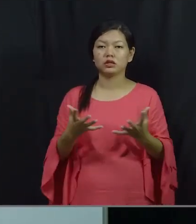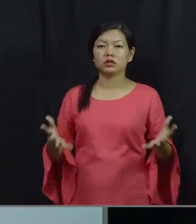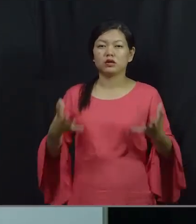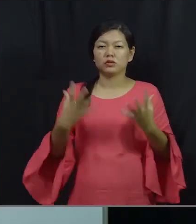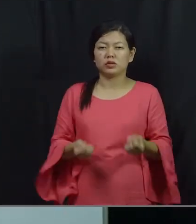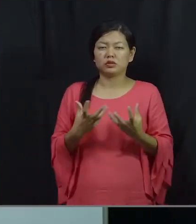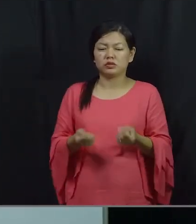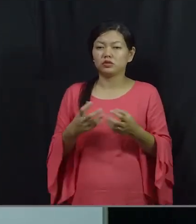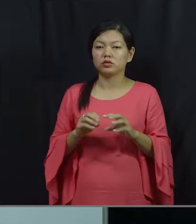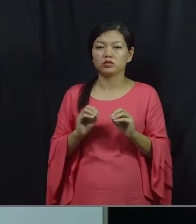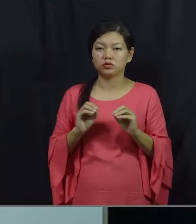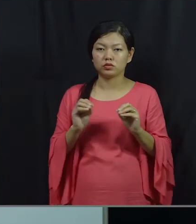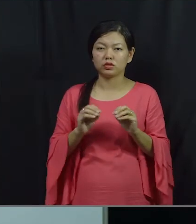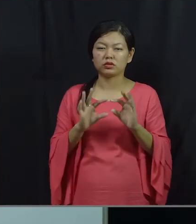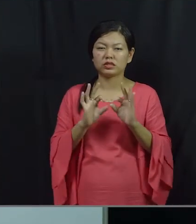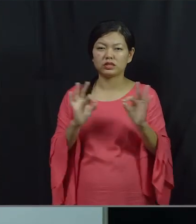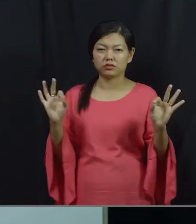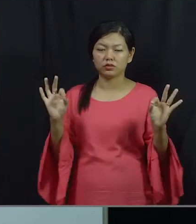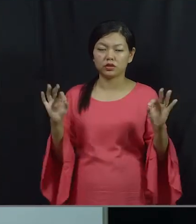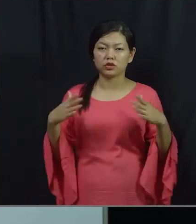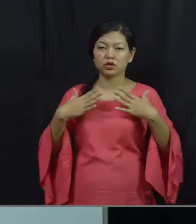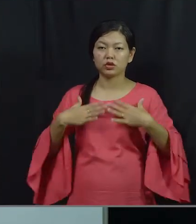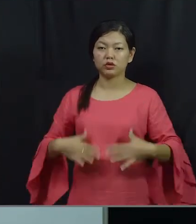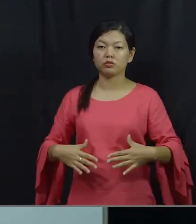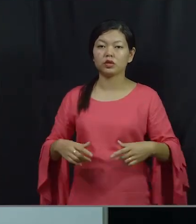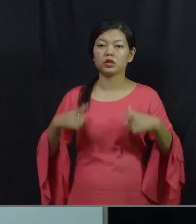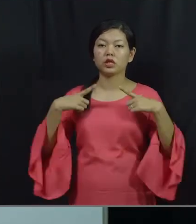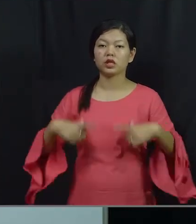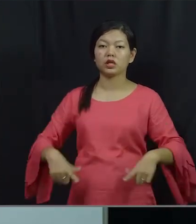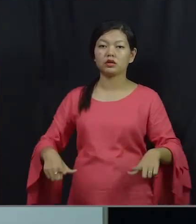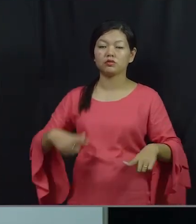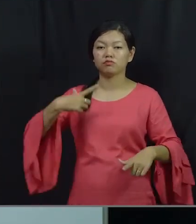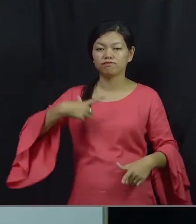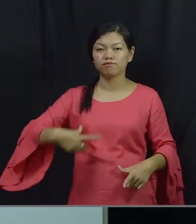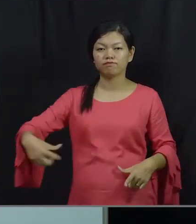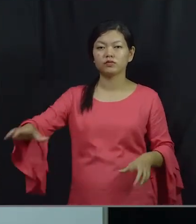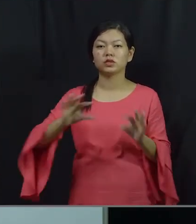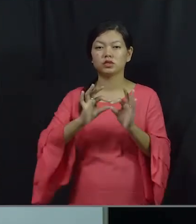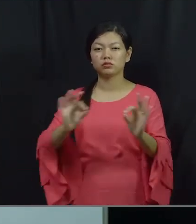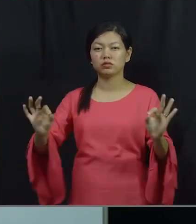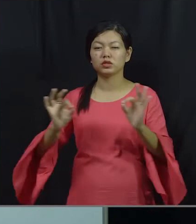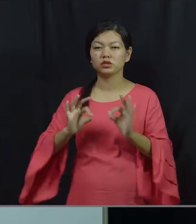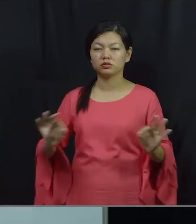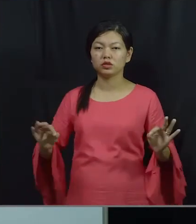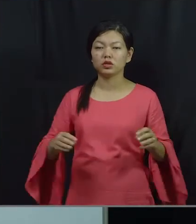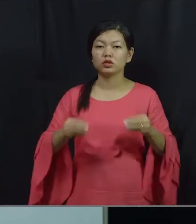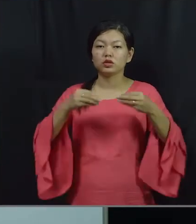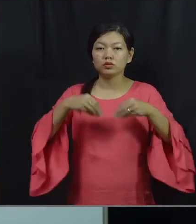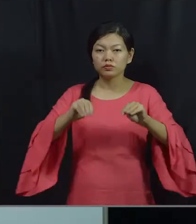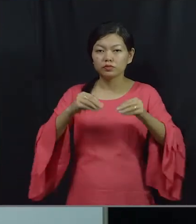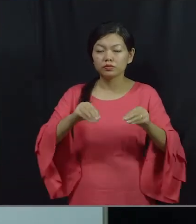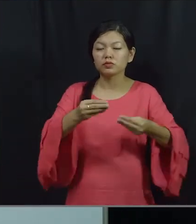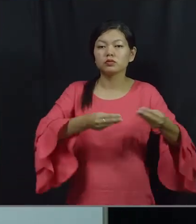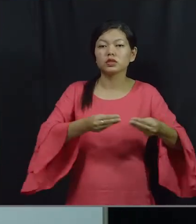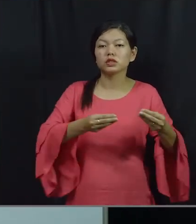and it was not possible for human to produce all the goods. That's why what happens is that he decided to go and